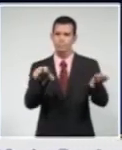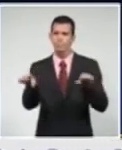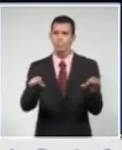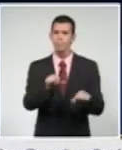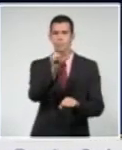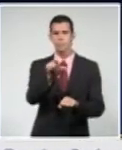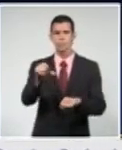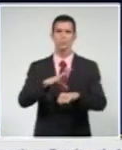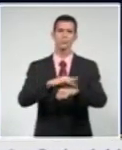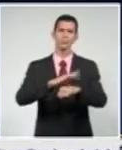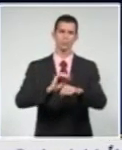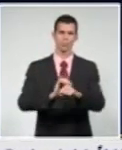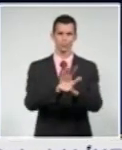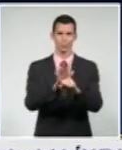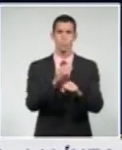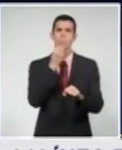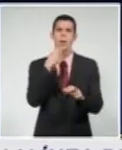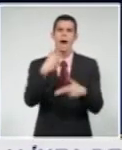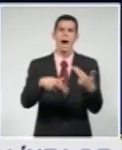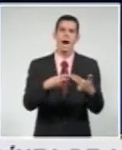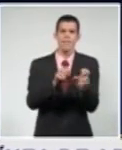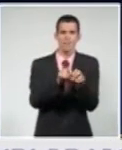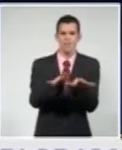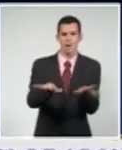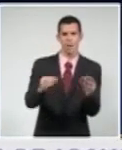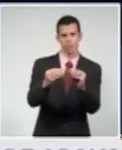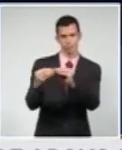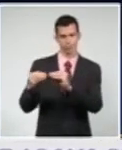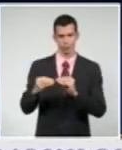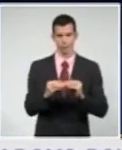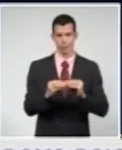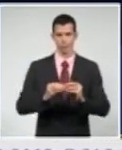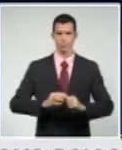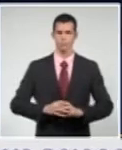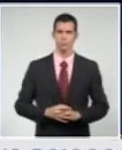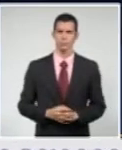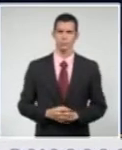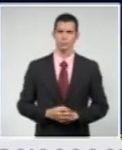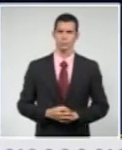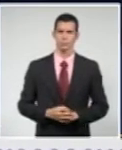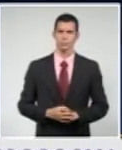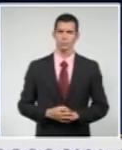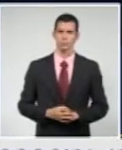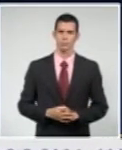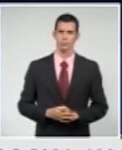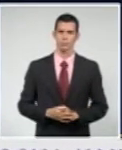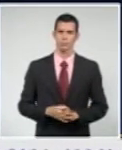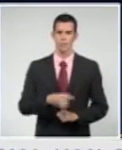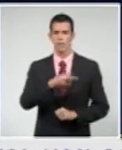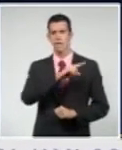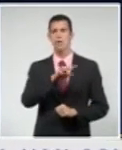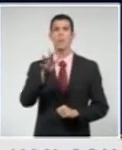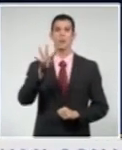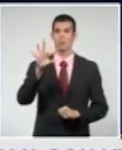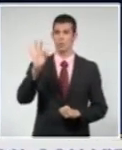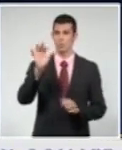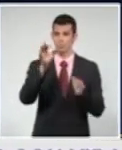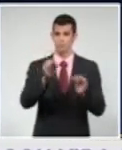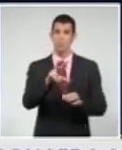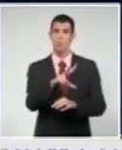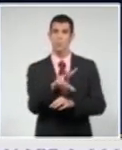from Holguín, and so on and so forth from all of the country's provinces, in order to detect all